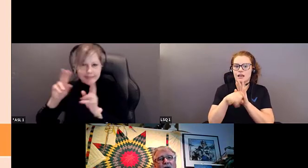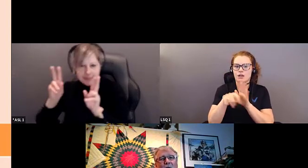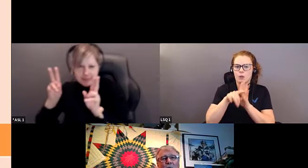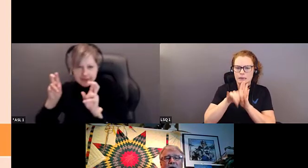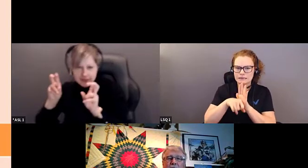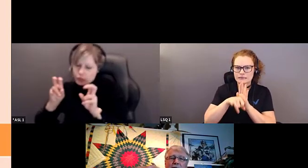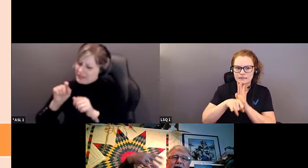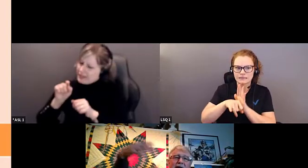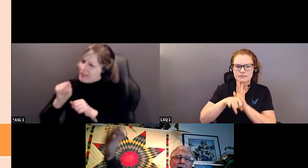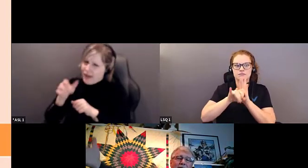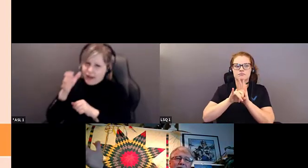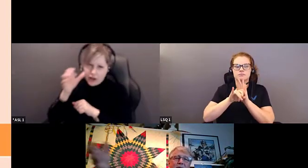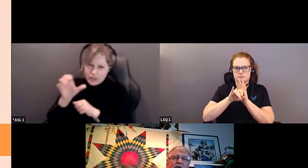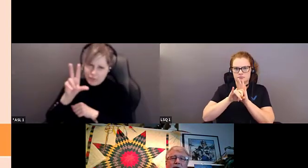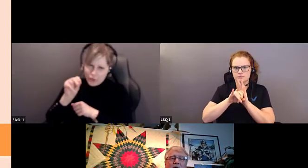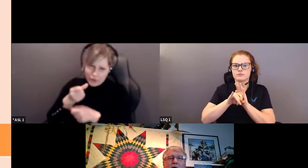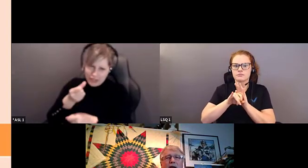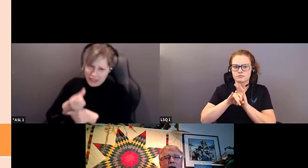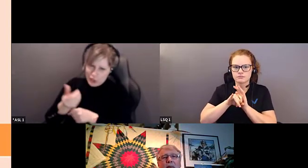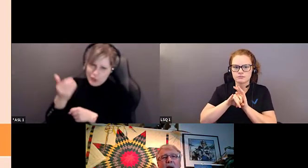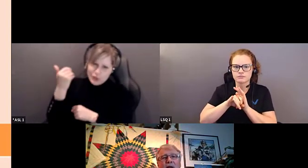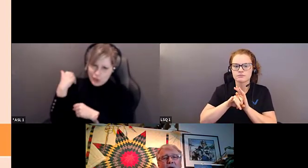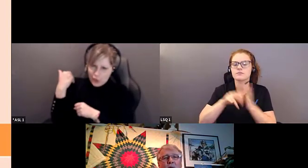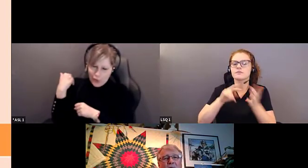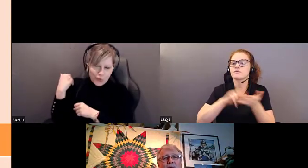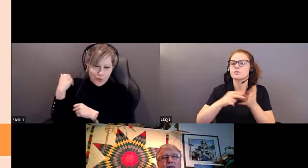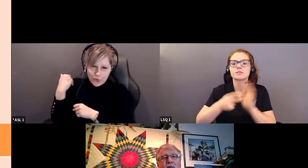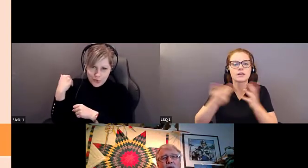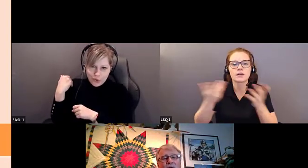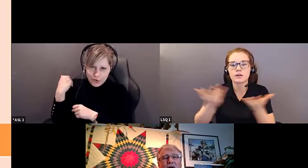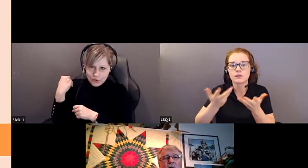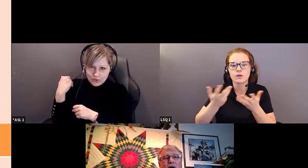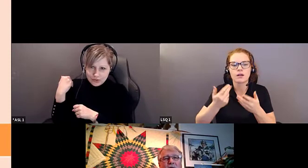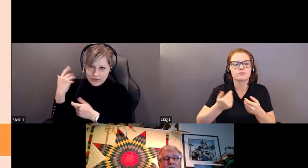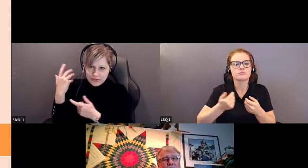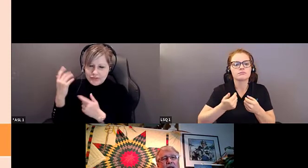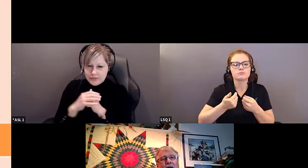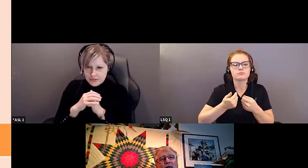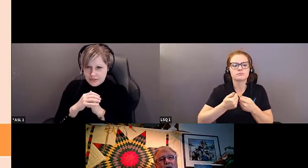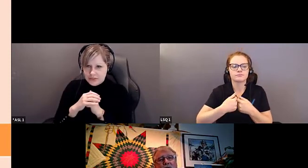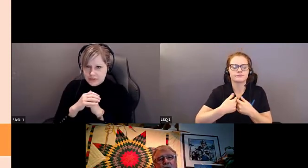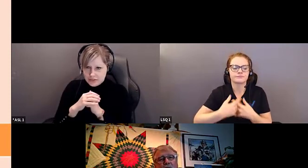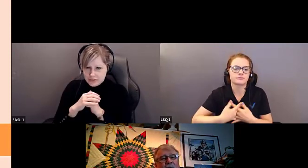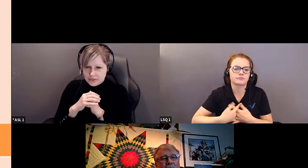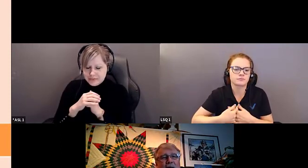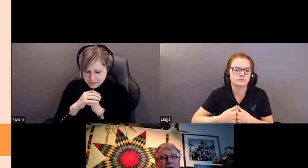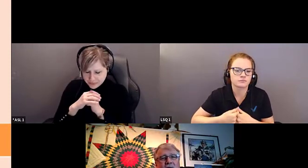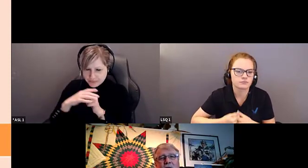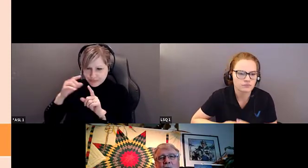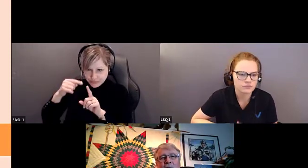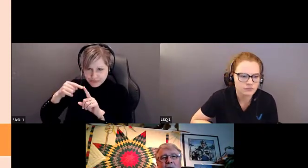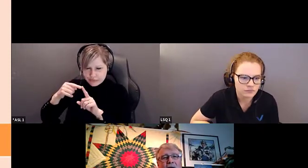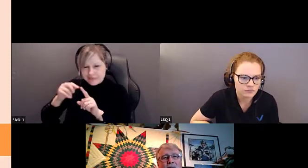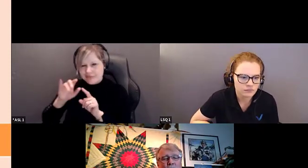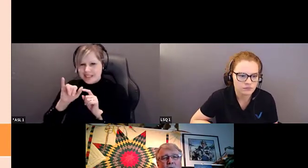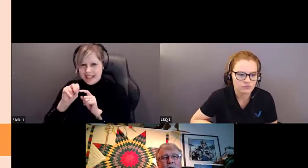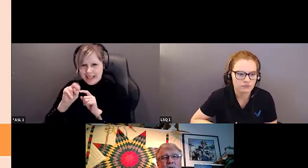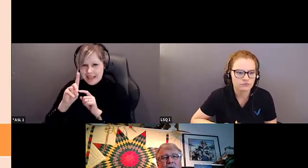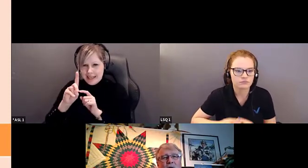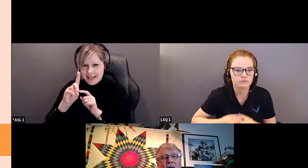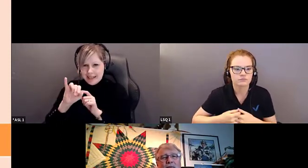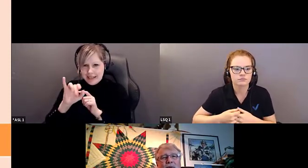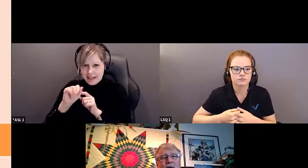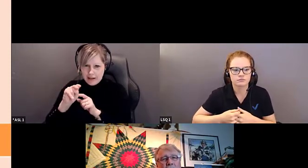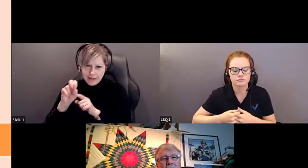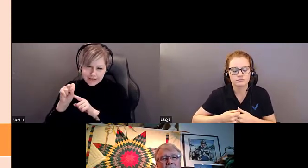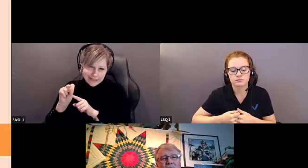30 years ago. And they often were still talking about us, and we were even referring to ourselves in the nature of as being Indians. Of course, we